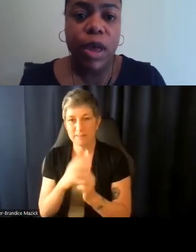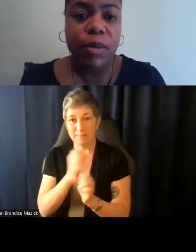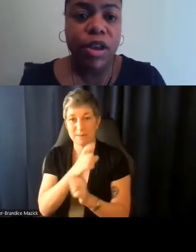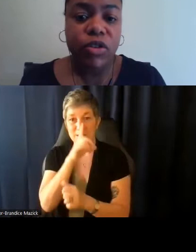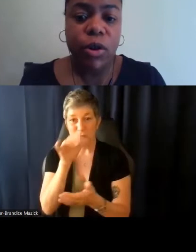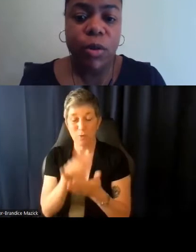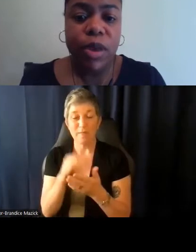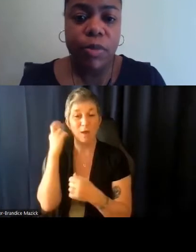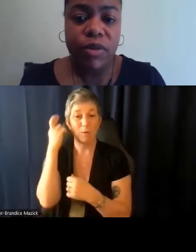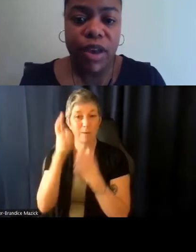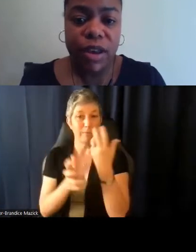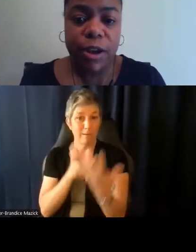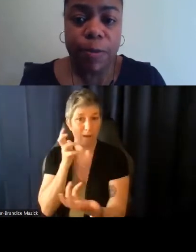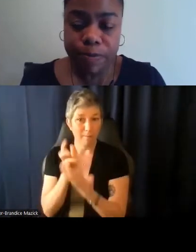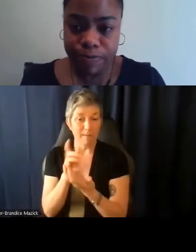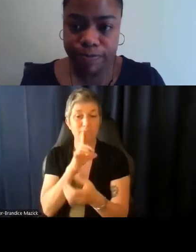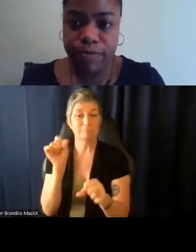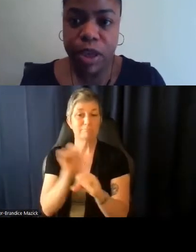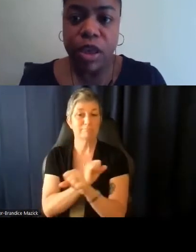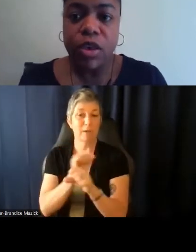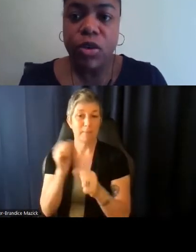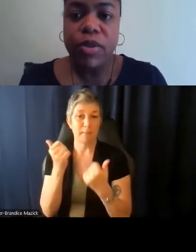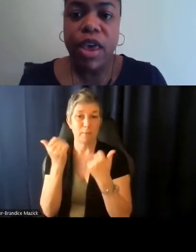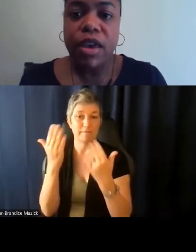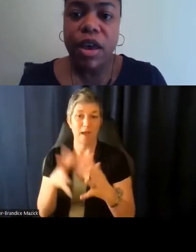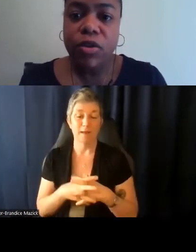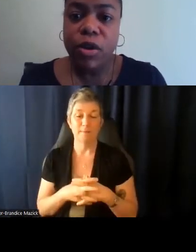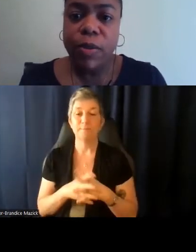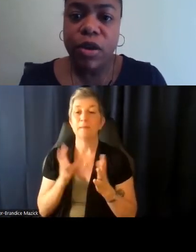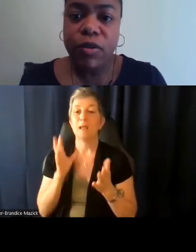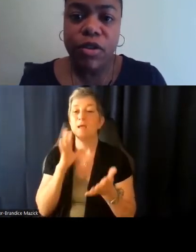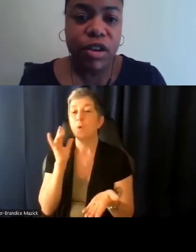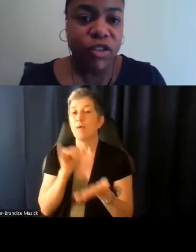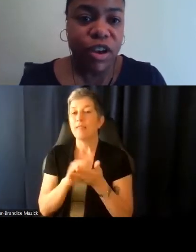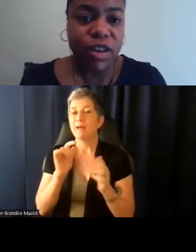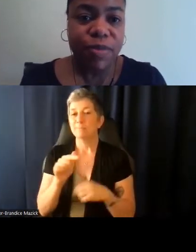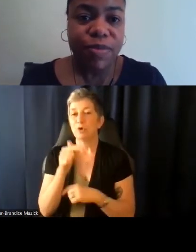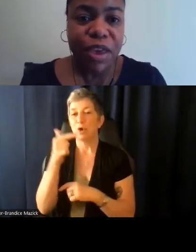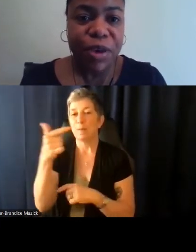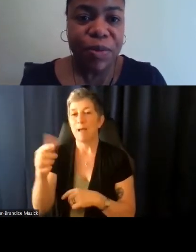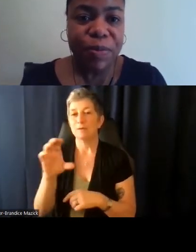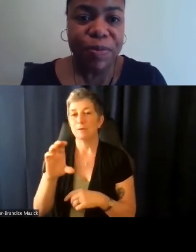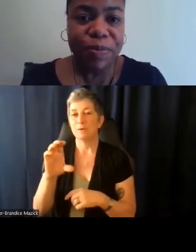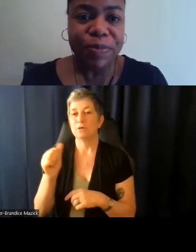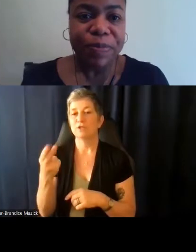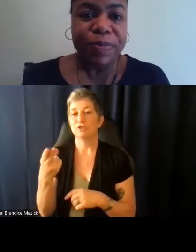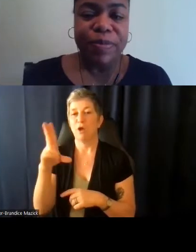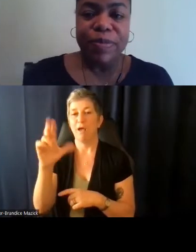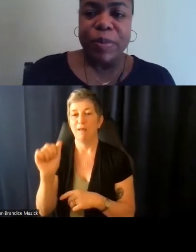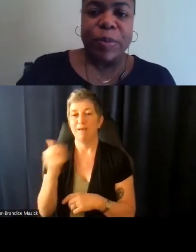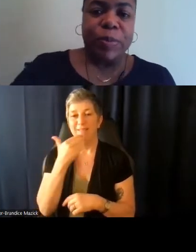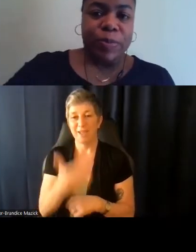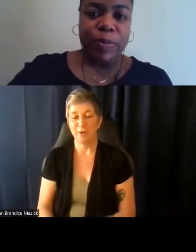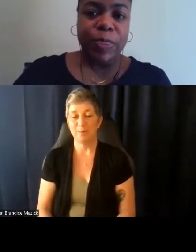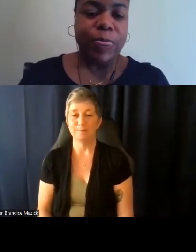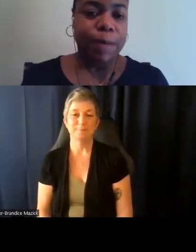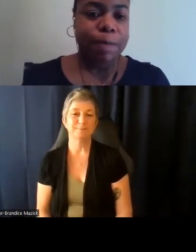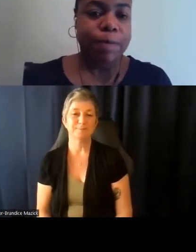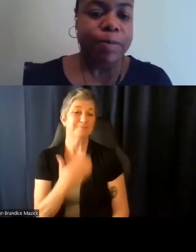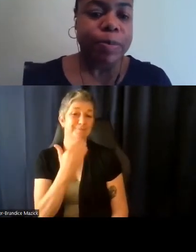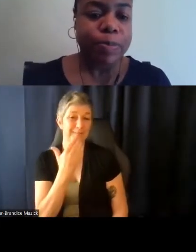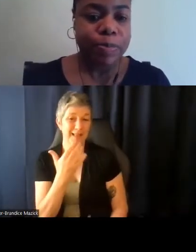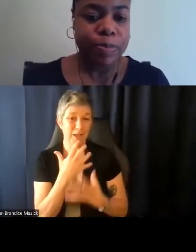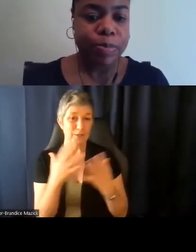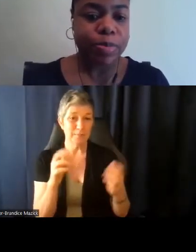that reasonable accommodations are being provided. So with that, I'll turn it back over to Kashana. Thank you. Thanks so much, Anna.